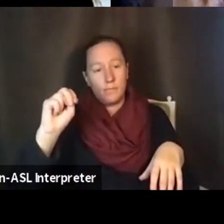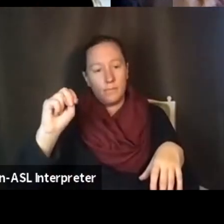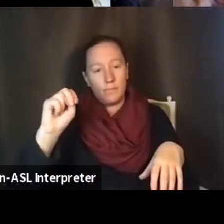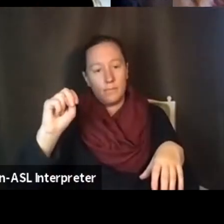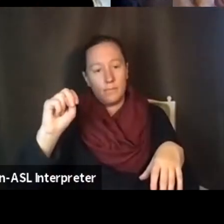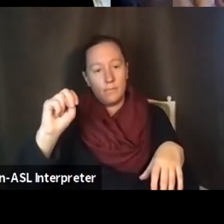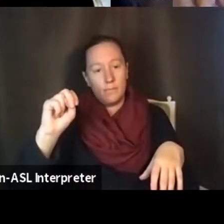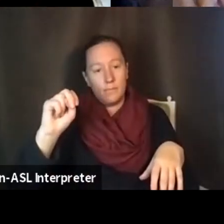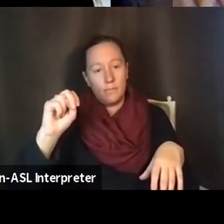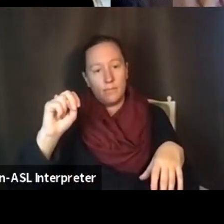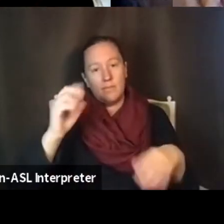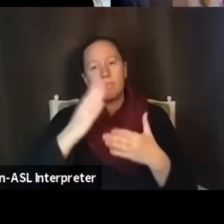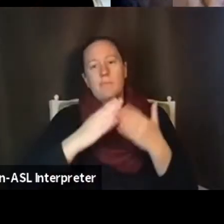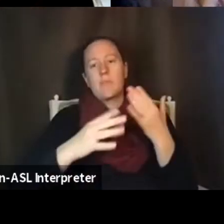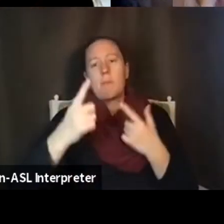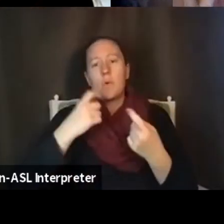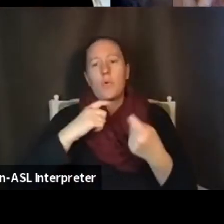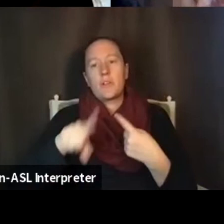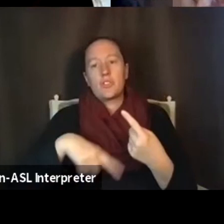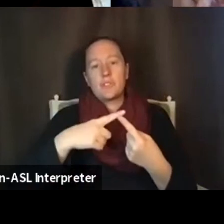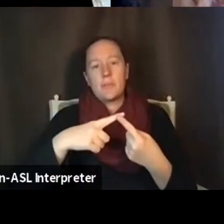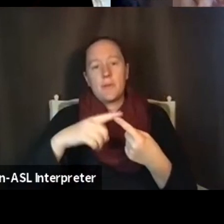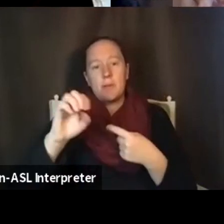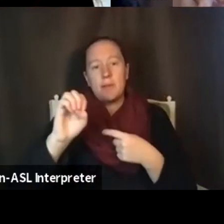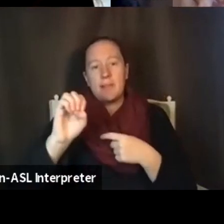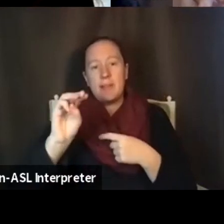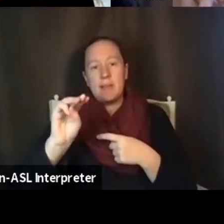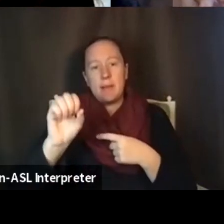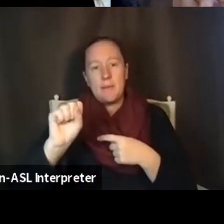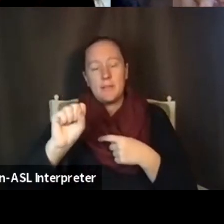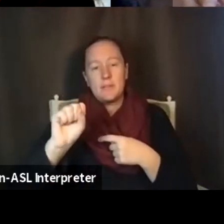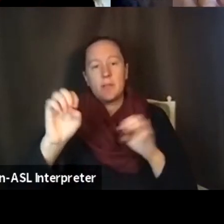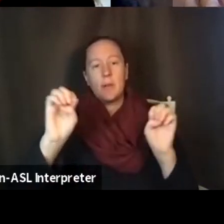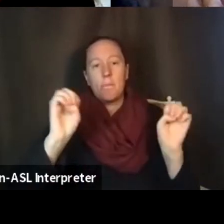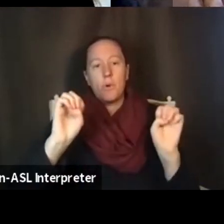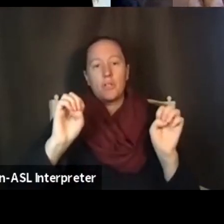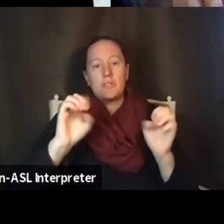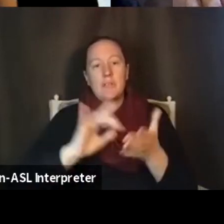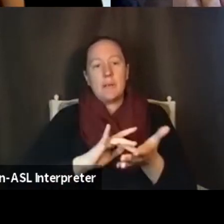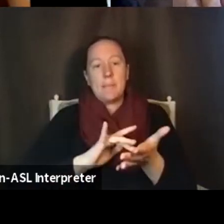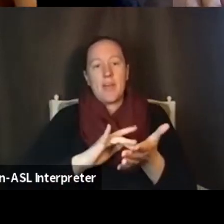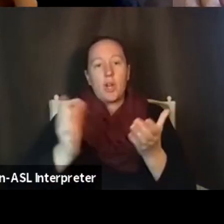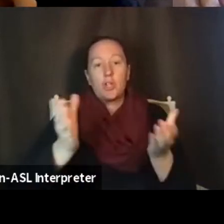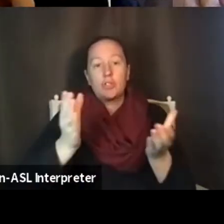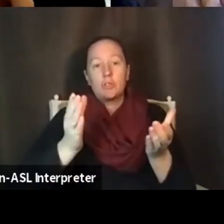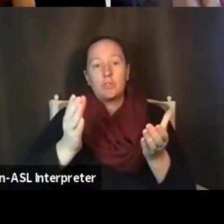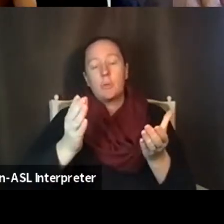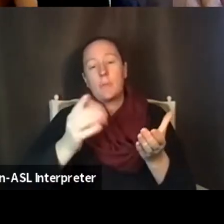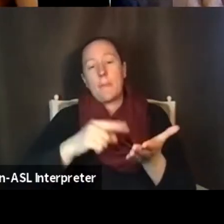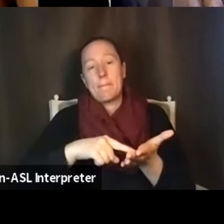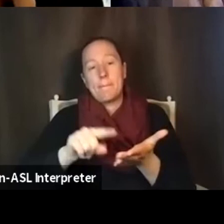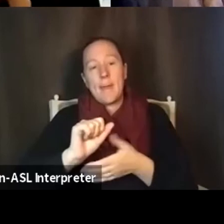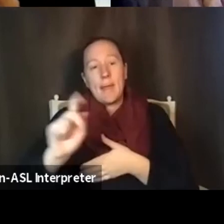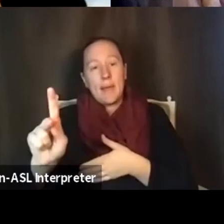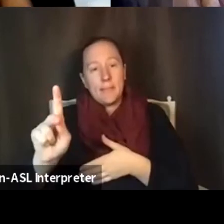We had also gotten some questions about EMS or emergency medical services. So reimbursement for